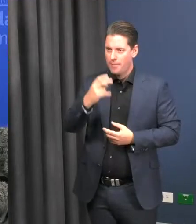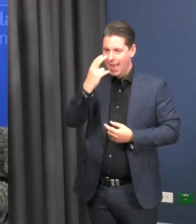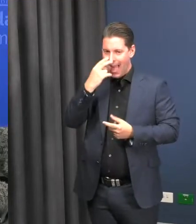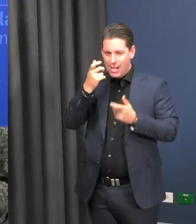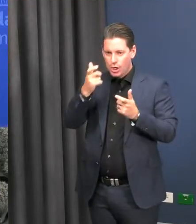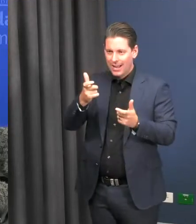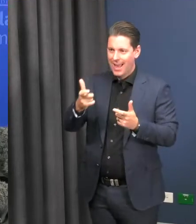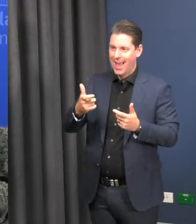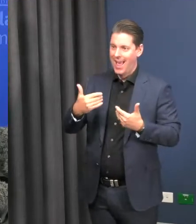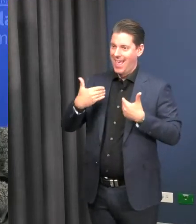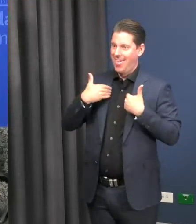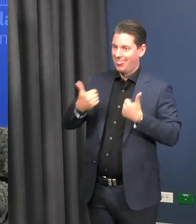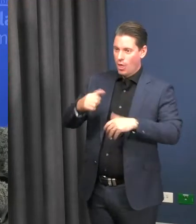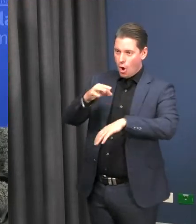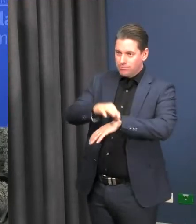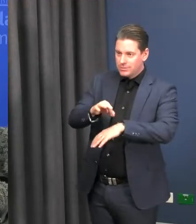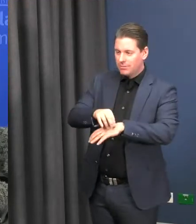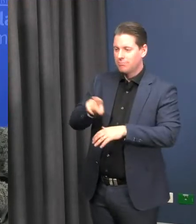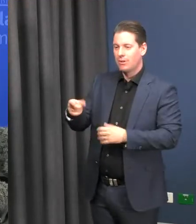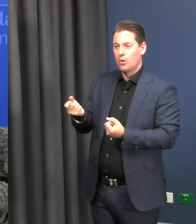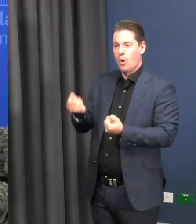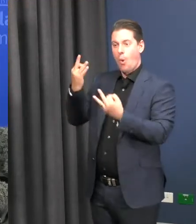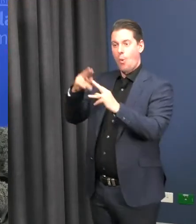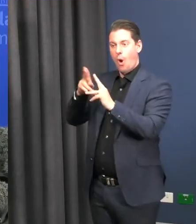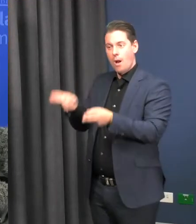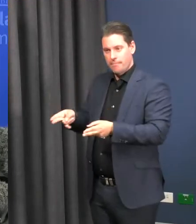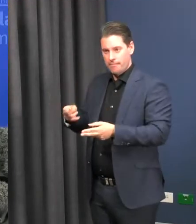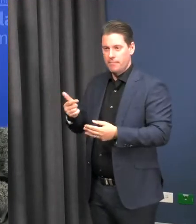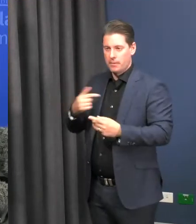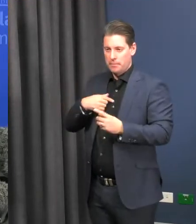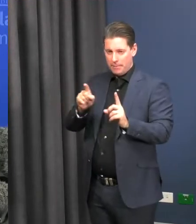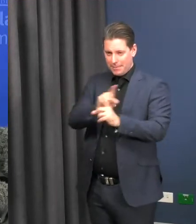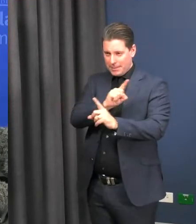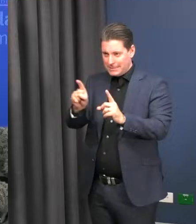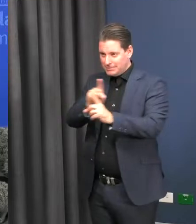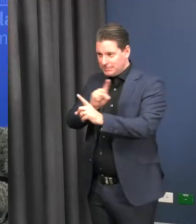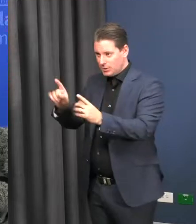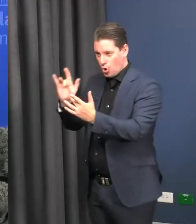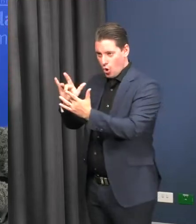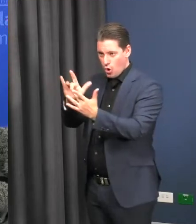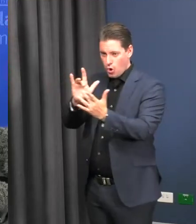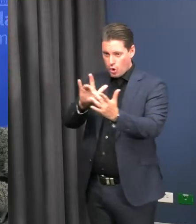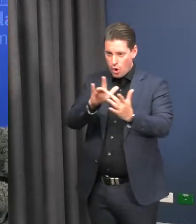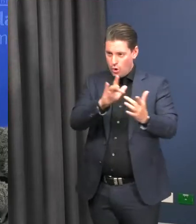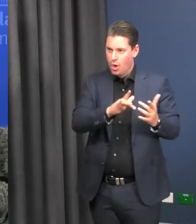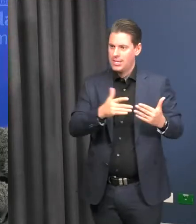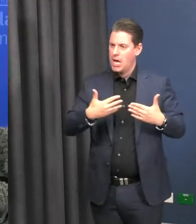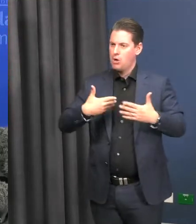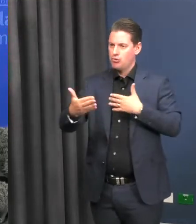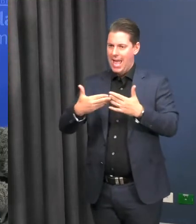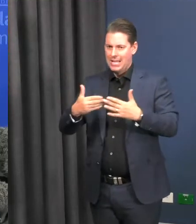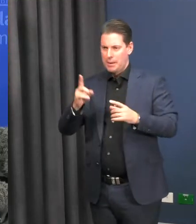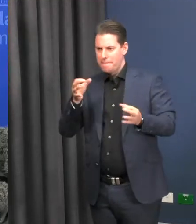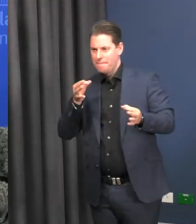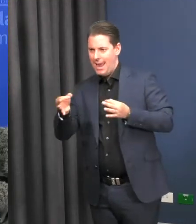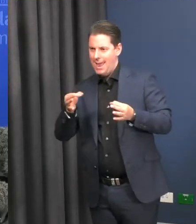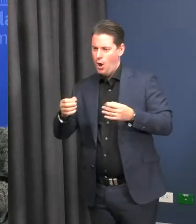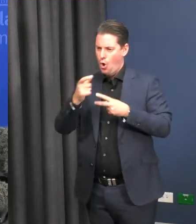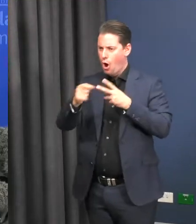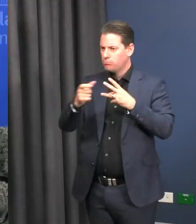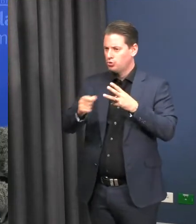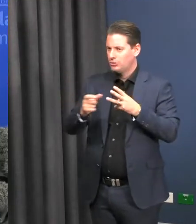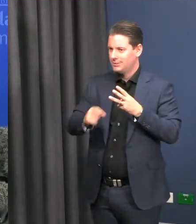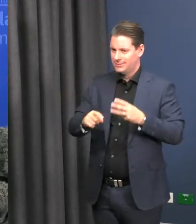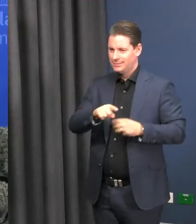health facilities, our rough sleepers, have been able to be contacted and that suitable arrangements have been put into place or available to